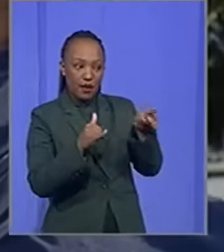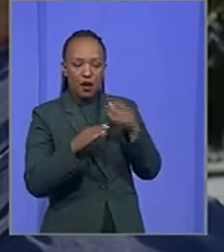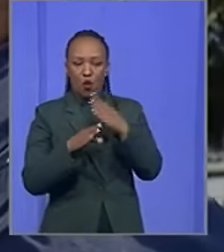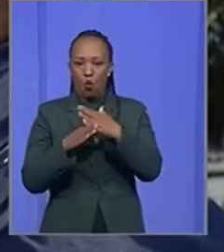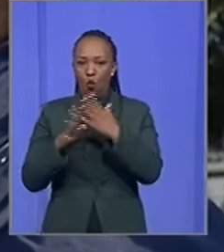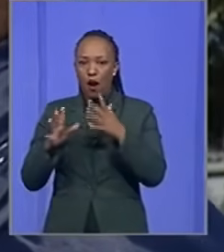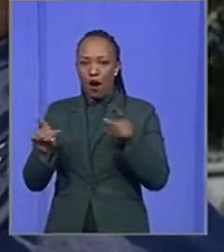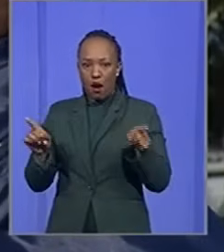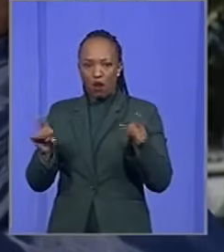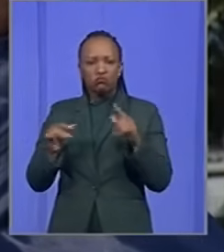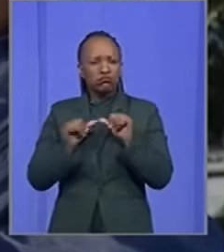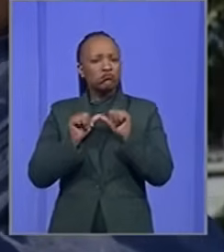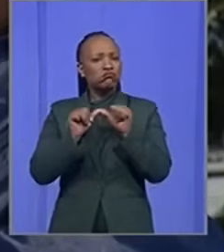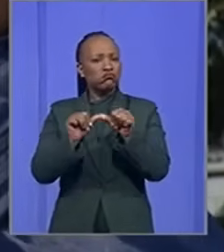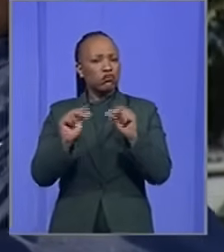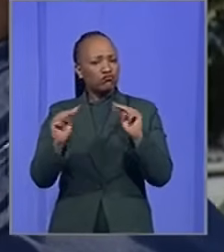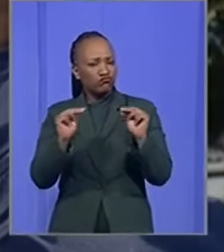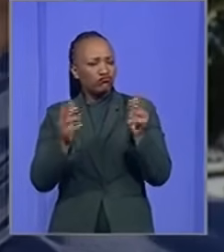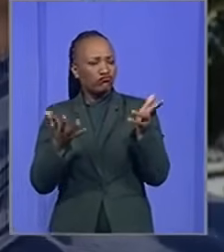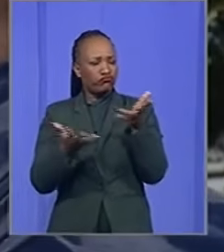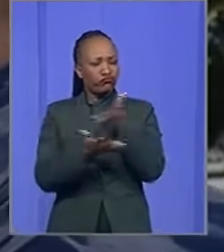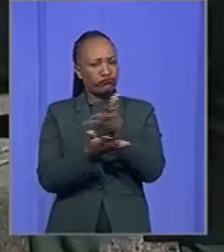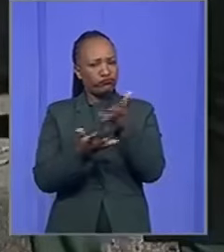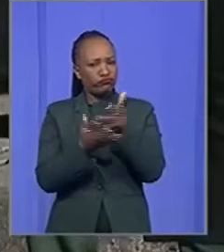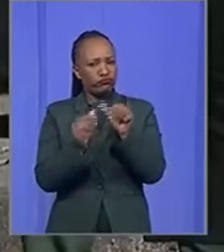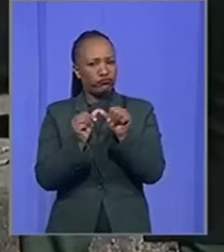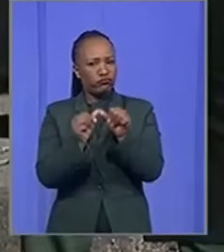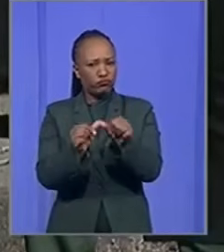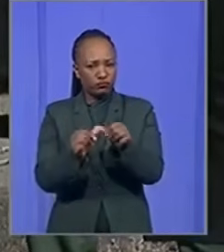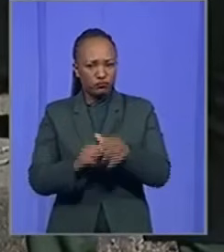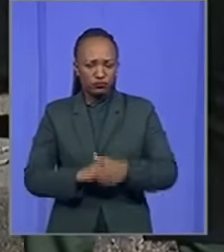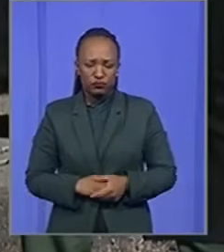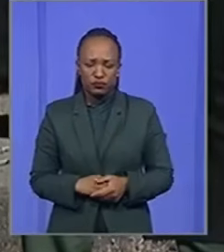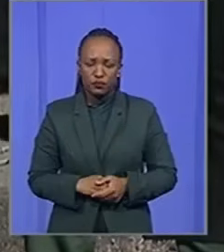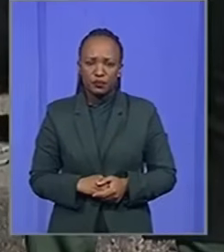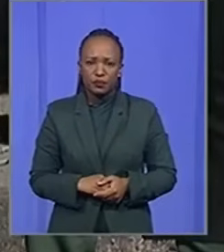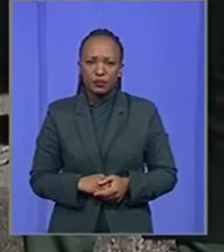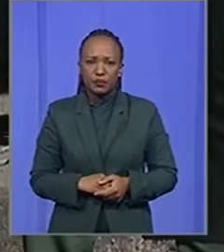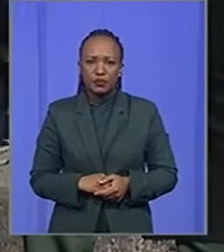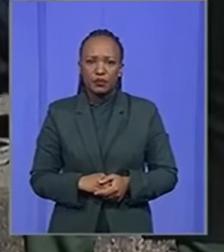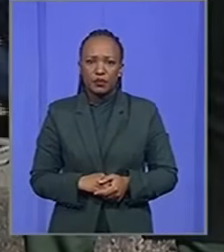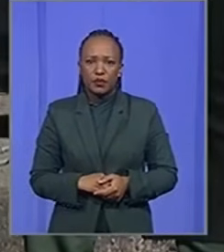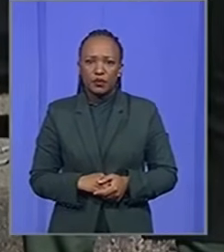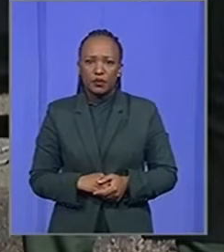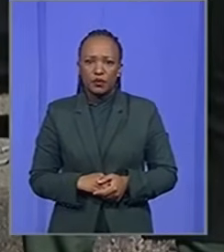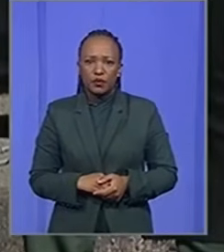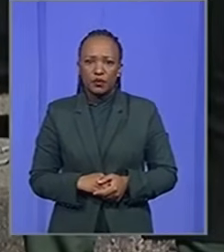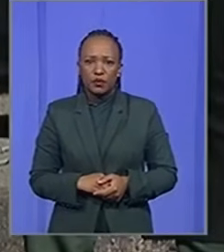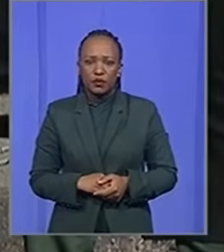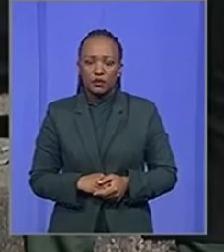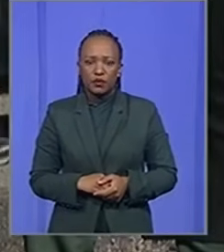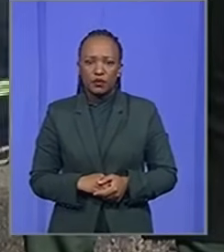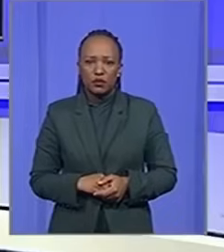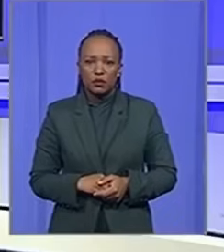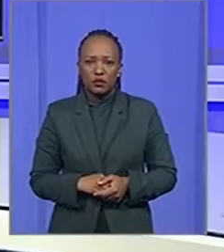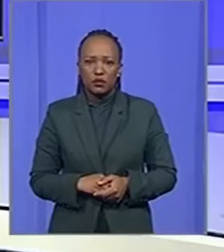santse di tsweletse. Sentle Englihihi, SABC News, Rustenburg.